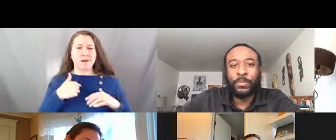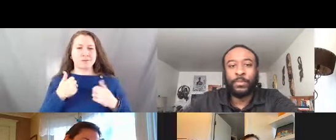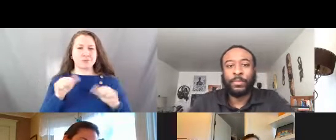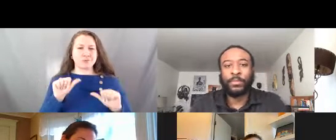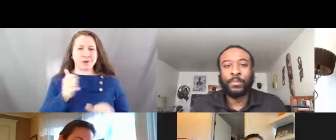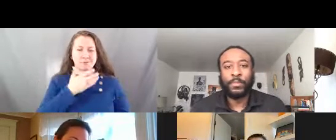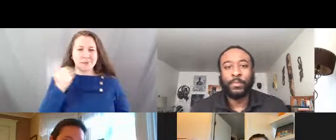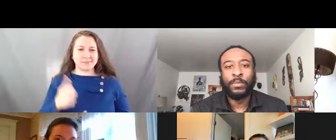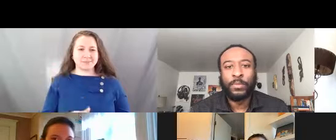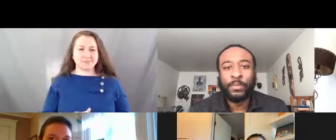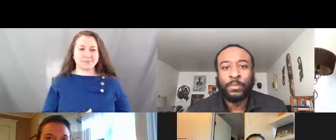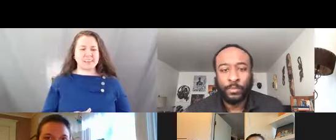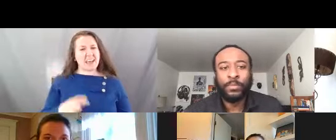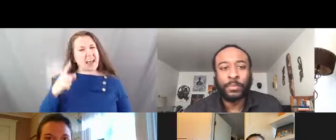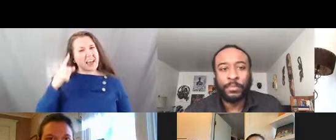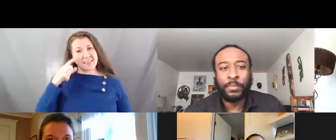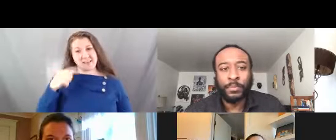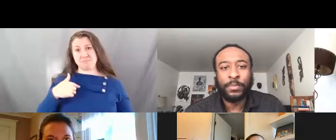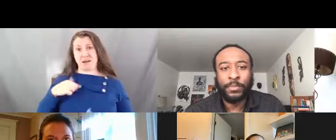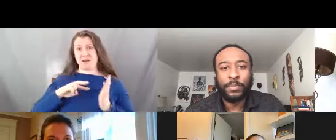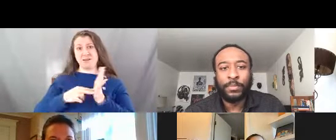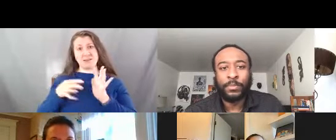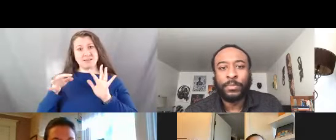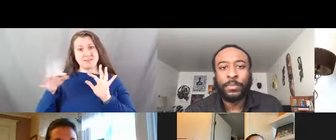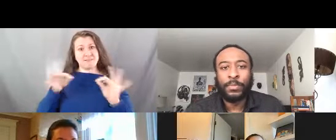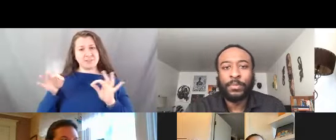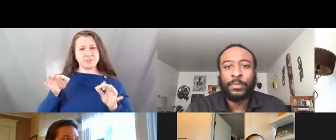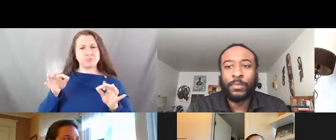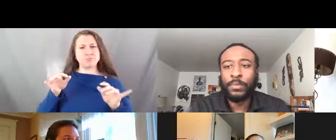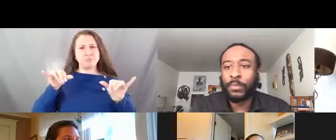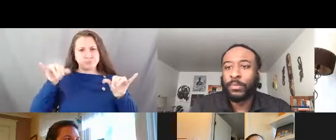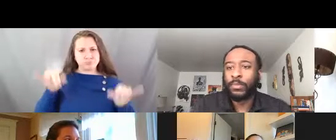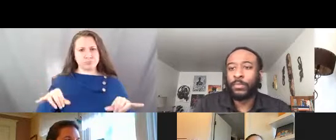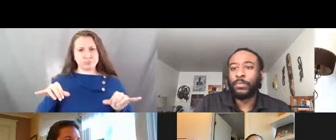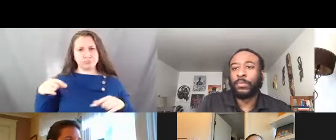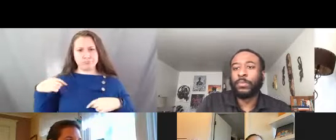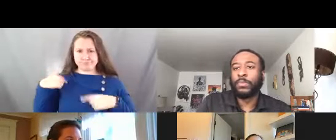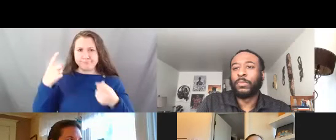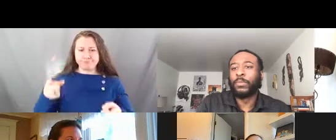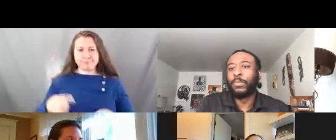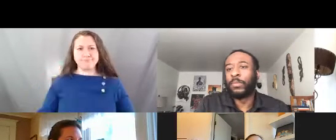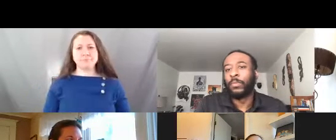Firstly, I don't think it has changed at all. But I think diversity is just like